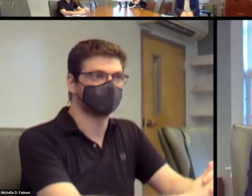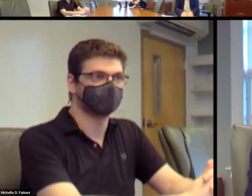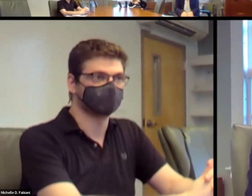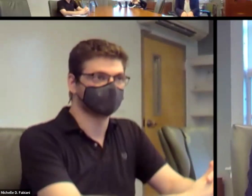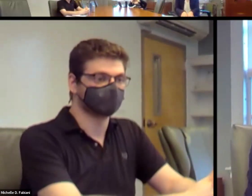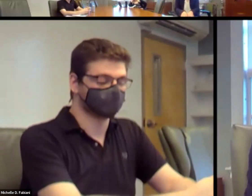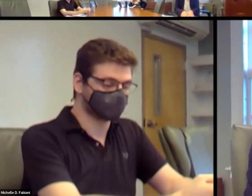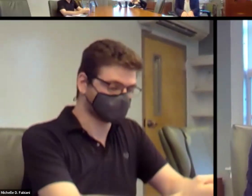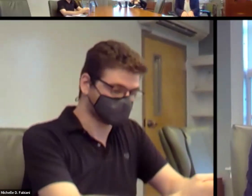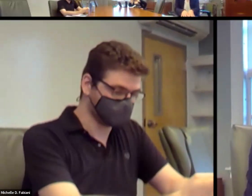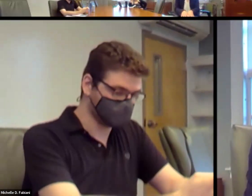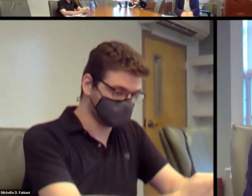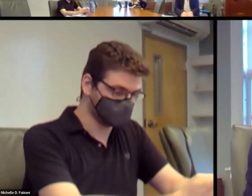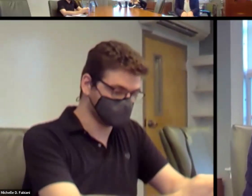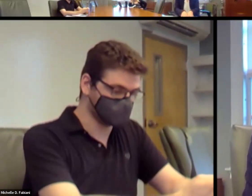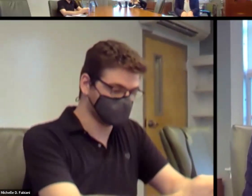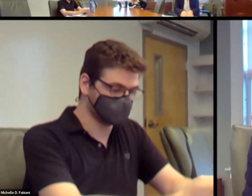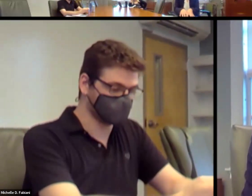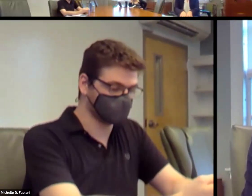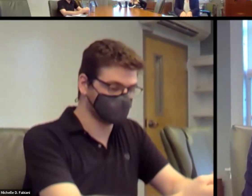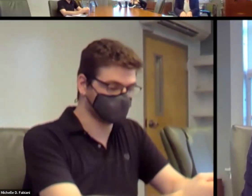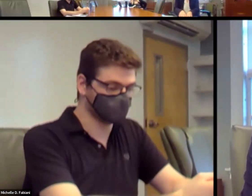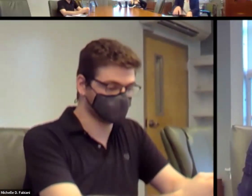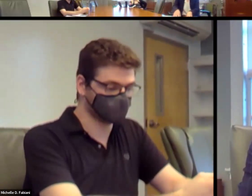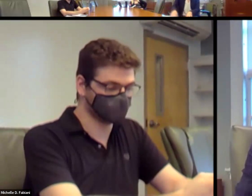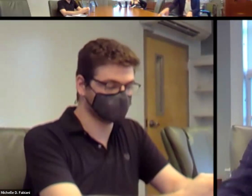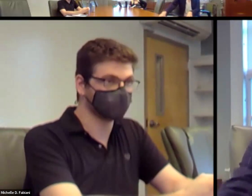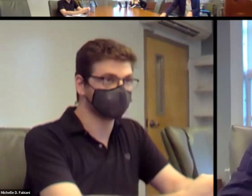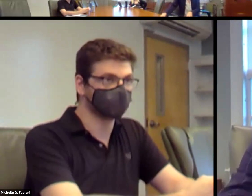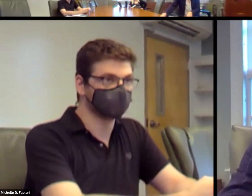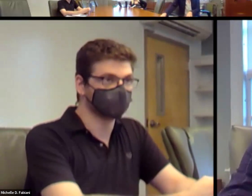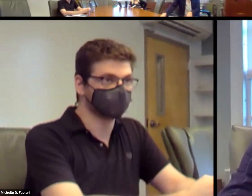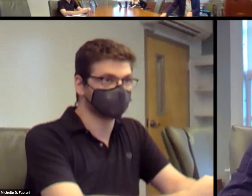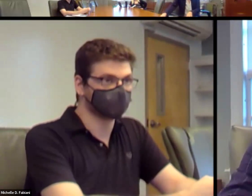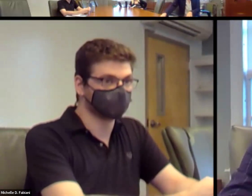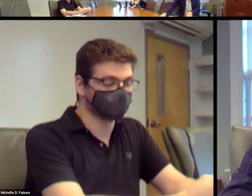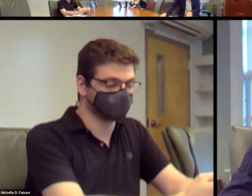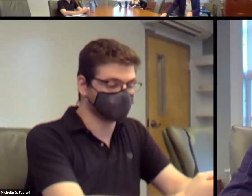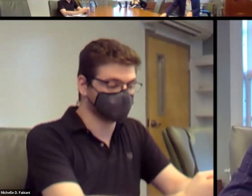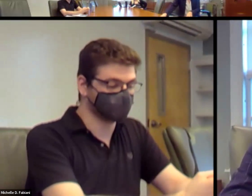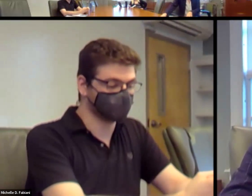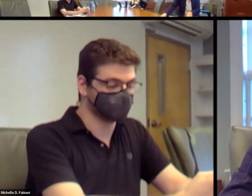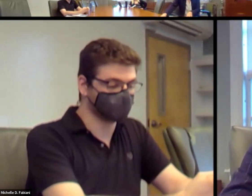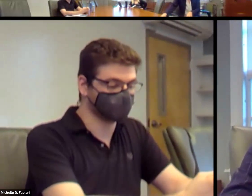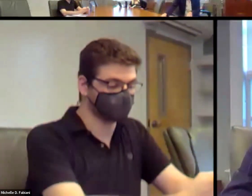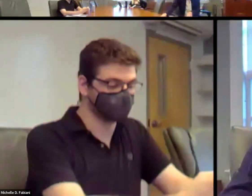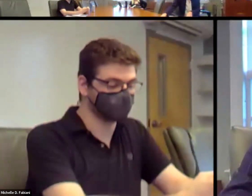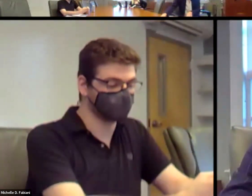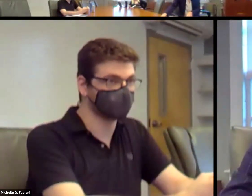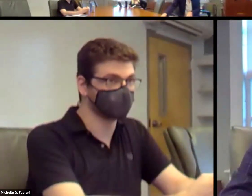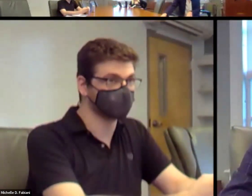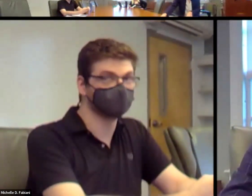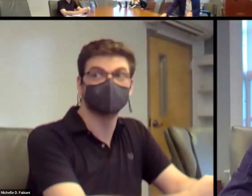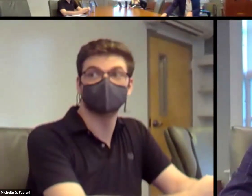on the facts, what can we say then about potential motivations for cultural genocide?